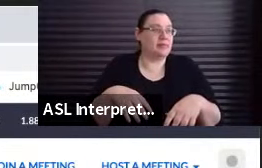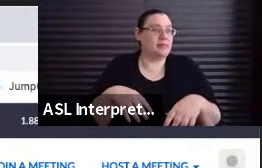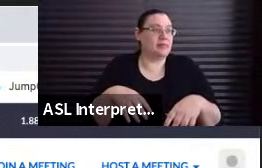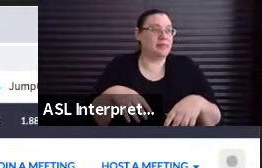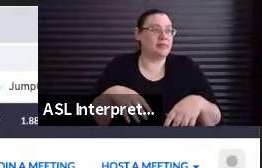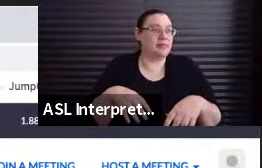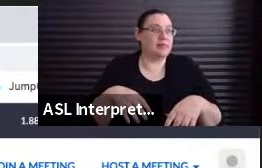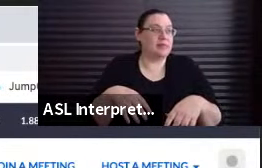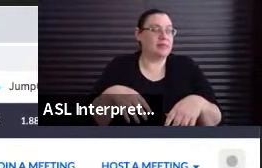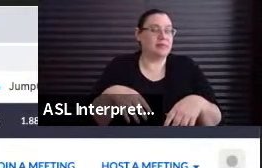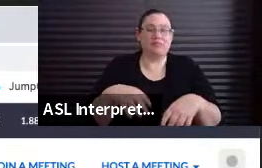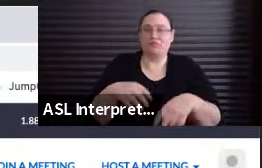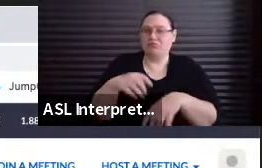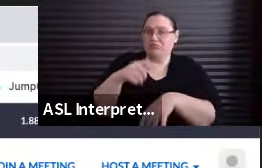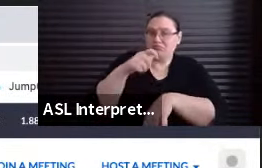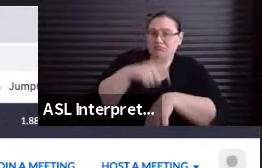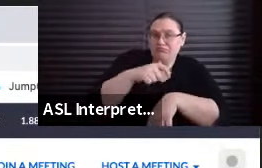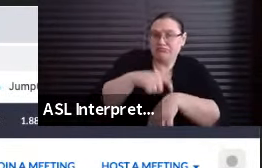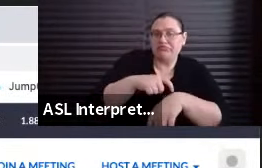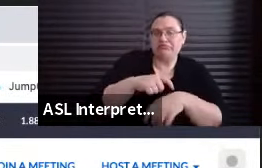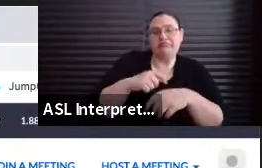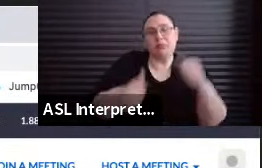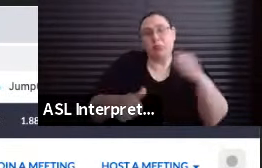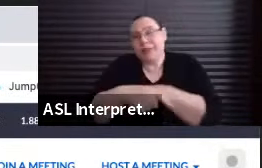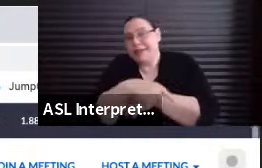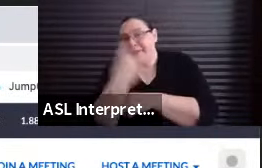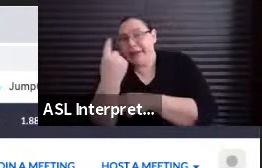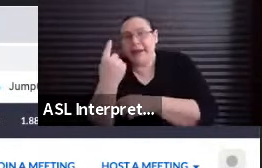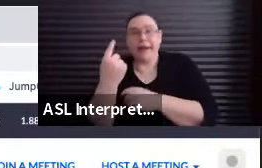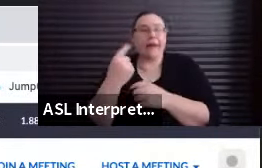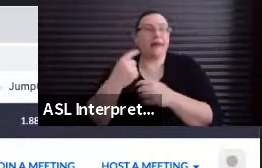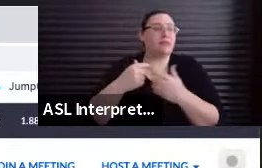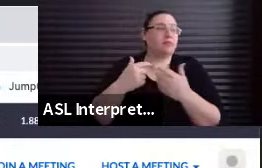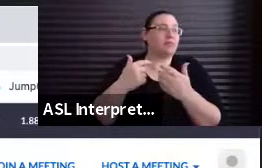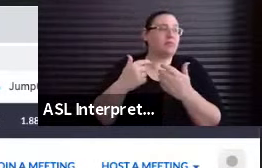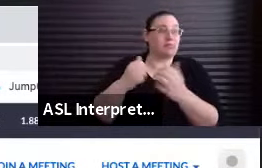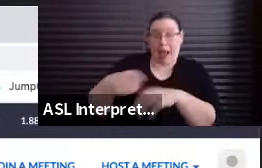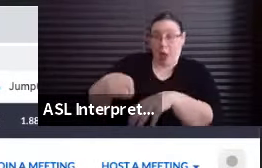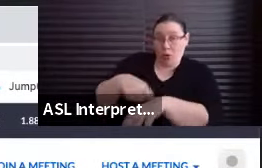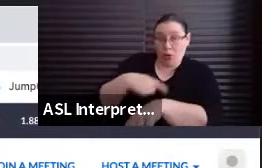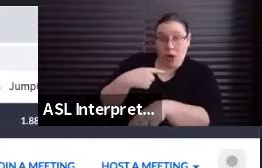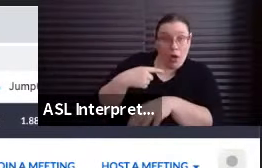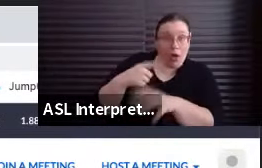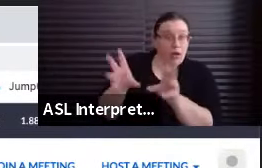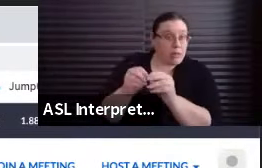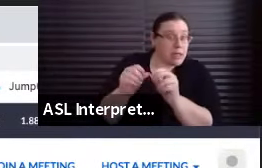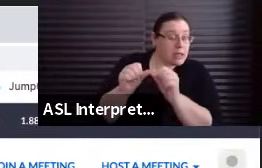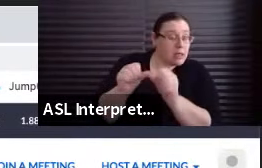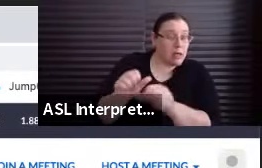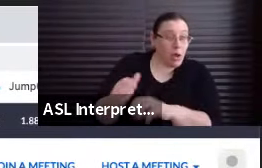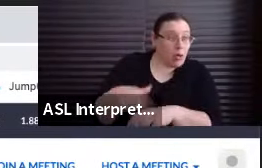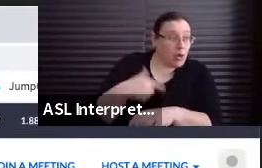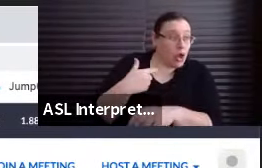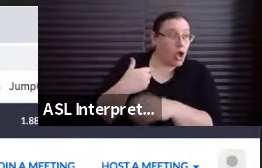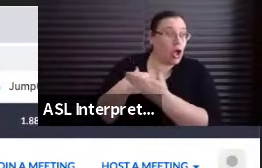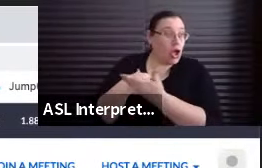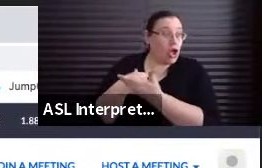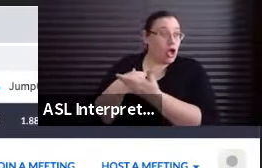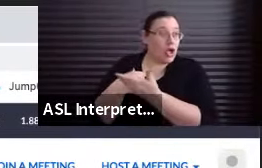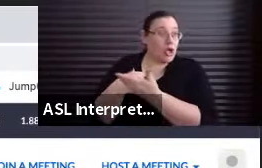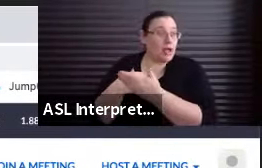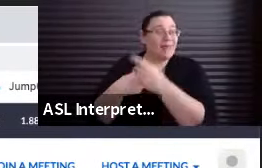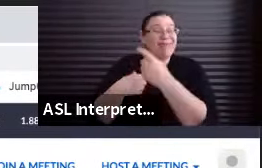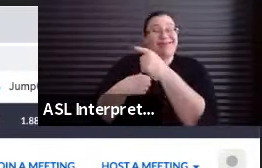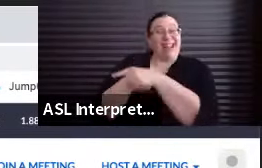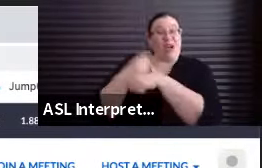enter the when and the time and date, how long your meeting is. And this is warning me